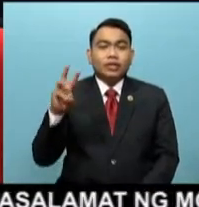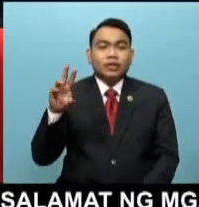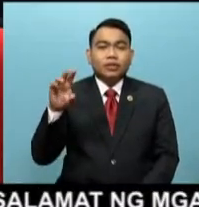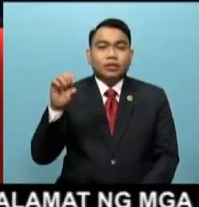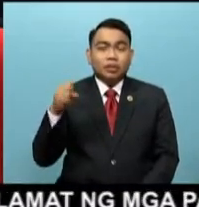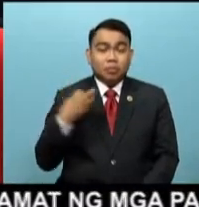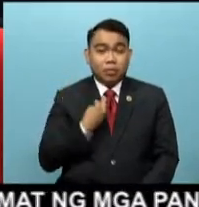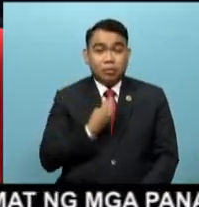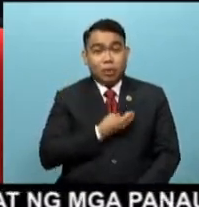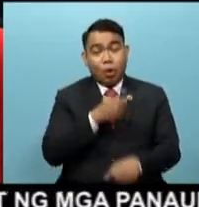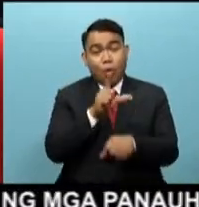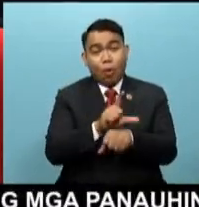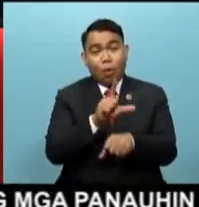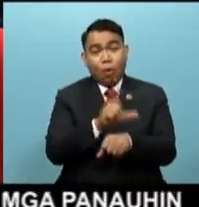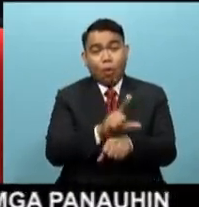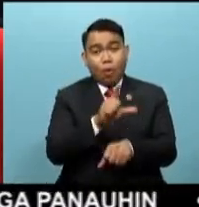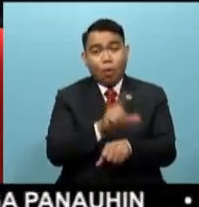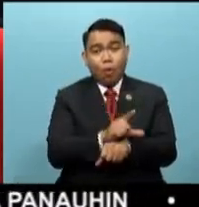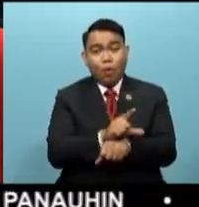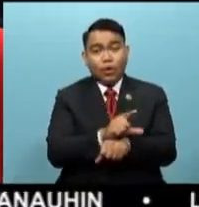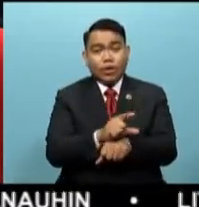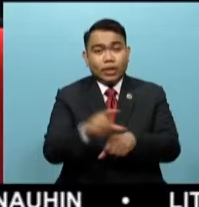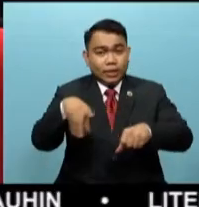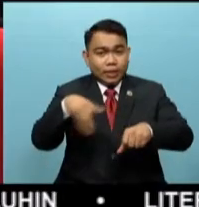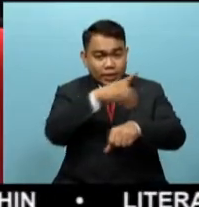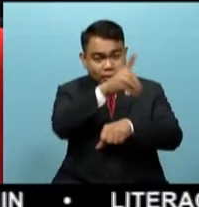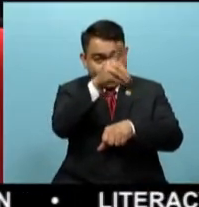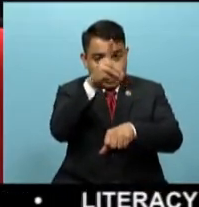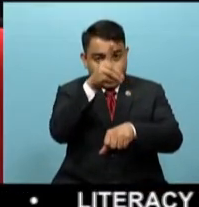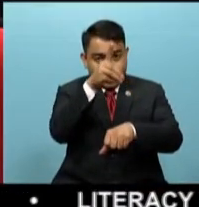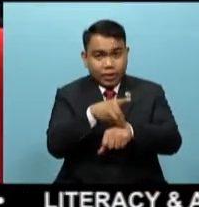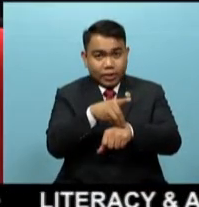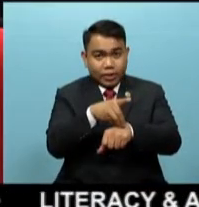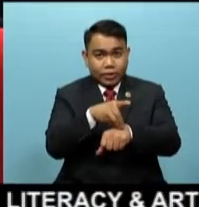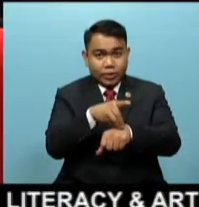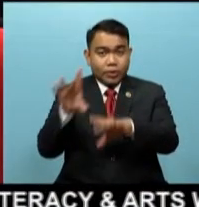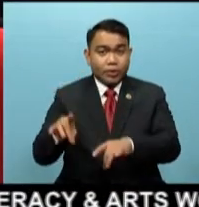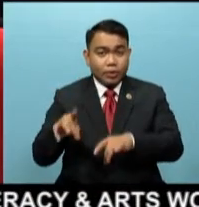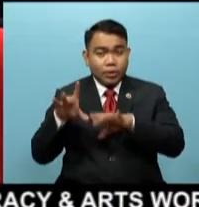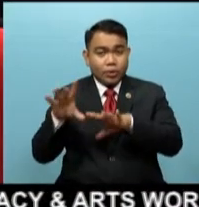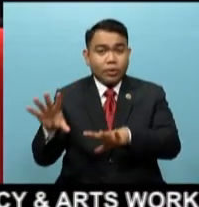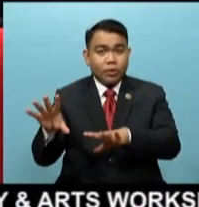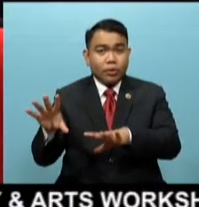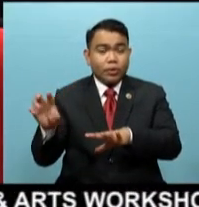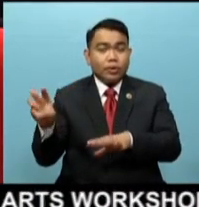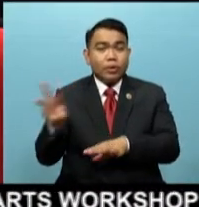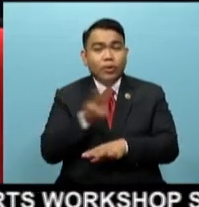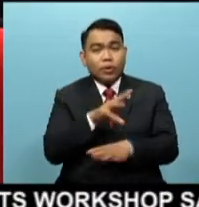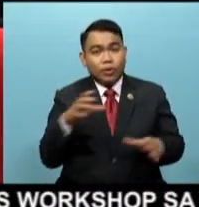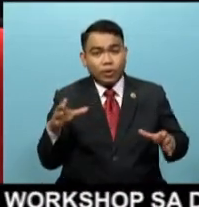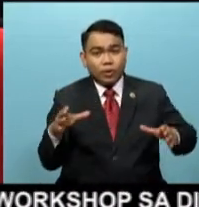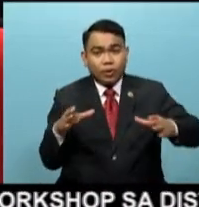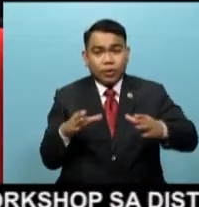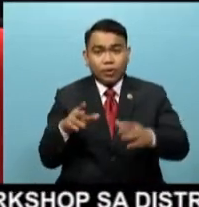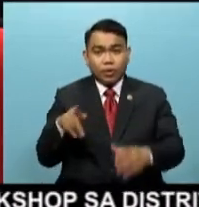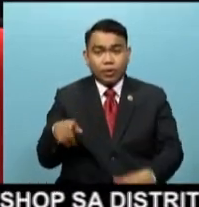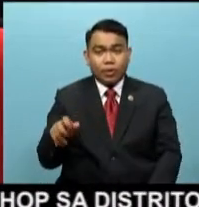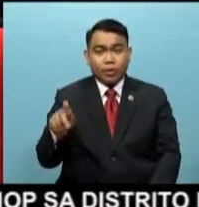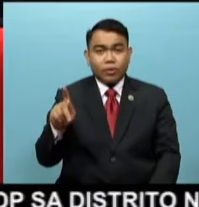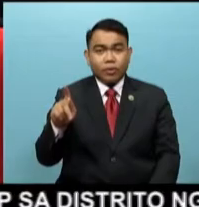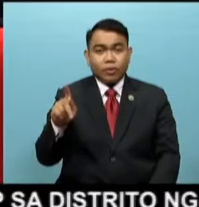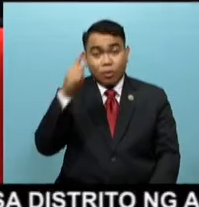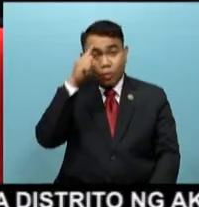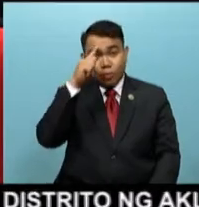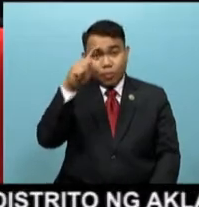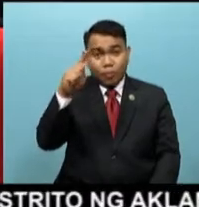in the local congregation of Windham in the Ecclesiastical District of Australia West gathered at Seasons Park, Ternate, to participate